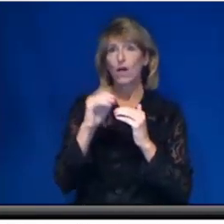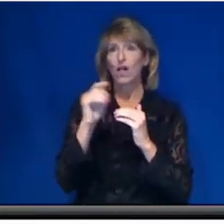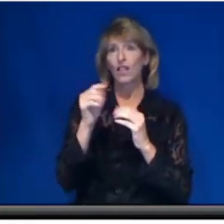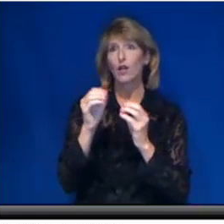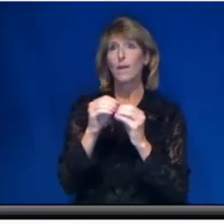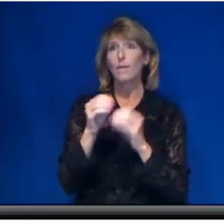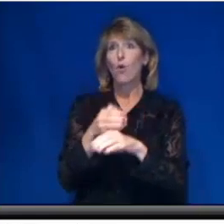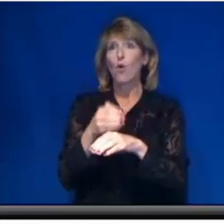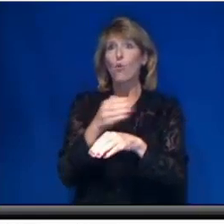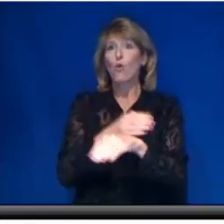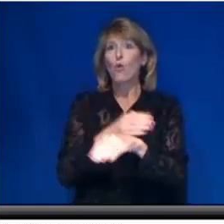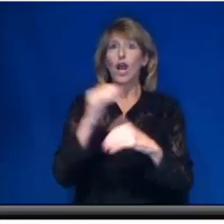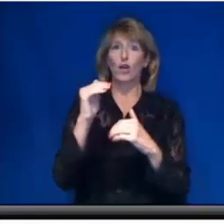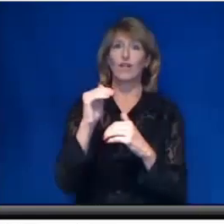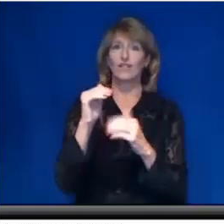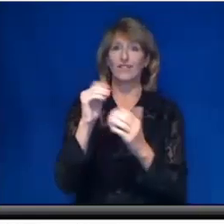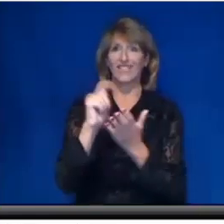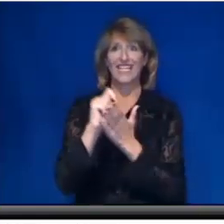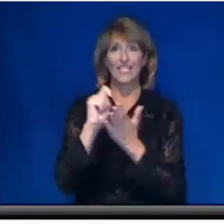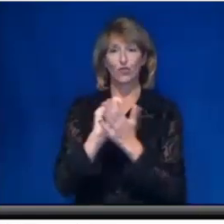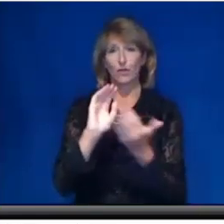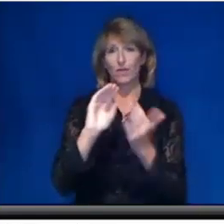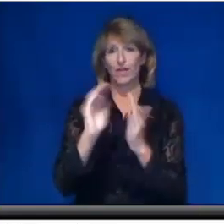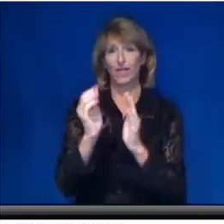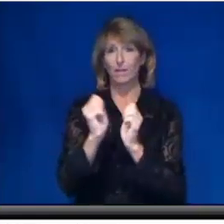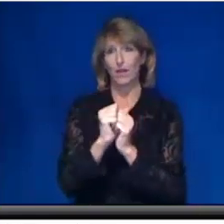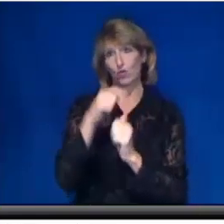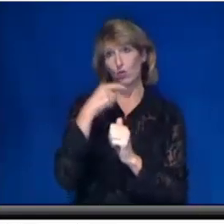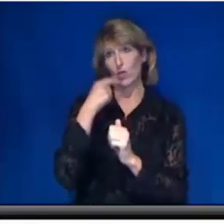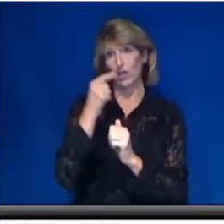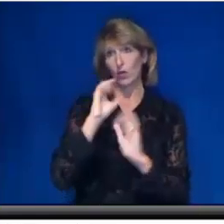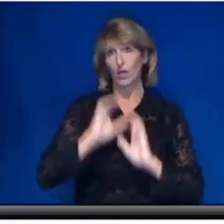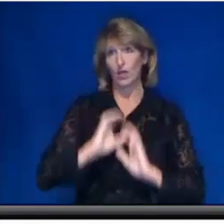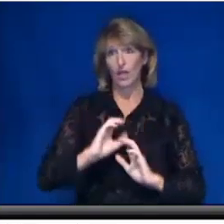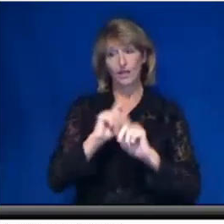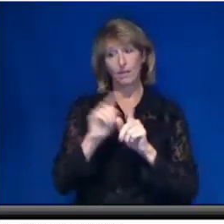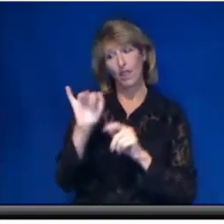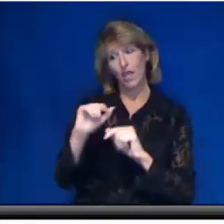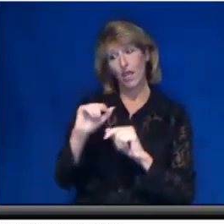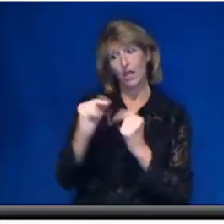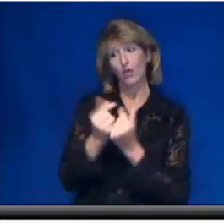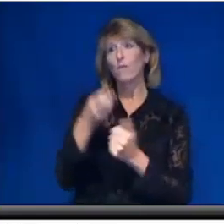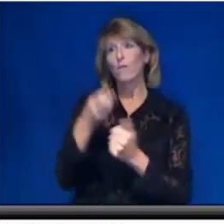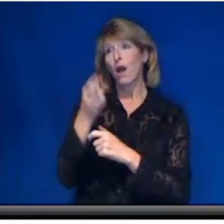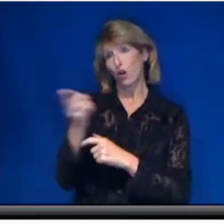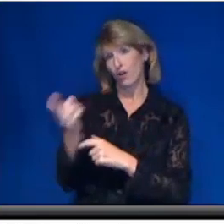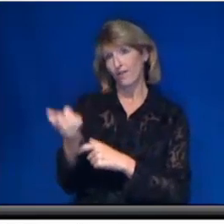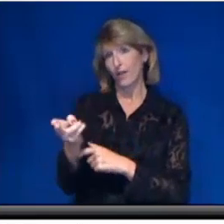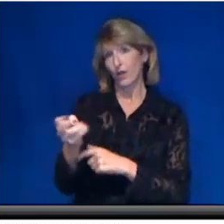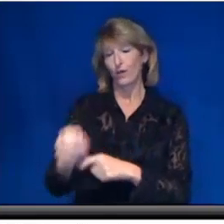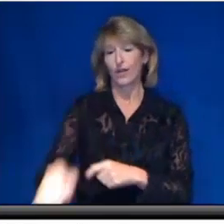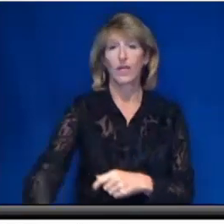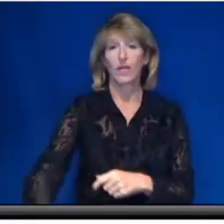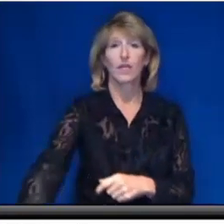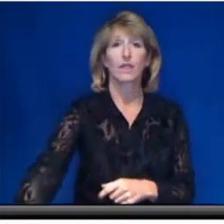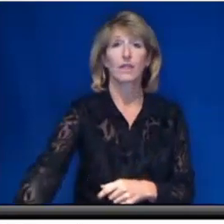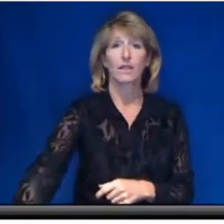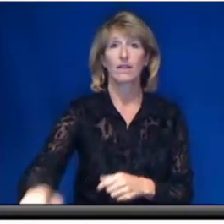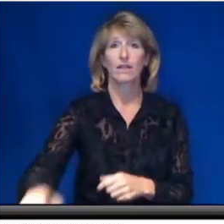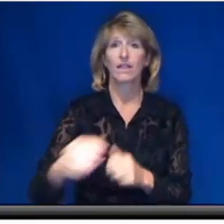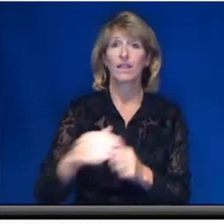more progress in treatment as compared to the hearing clients. But that was specifically a hard of hearing group